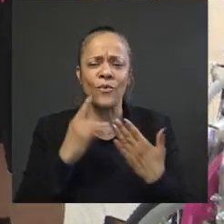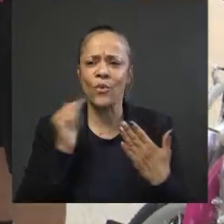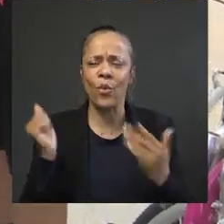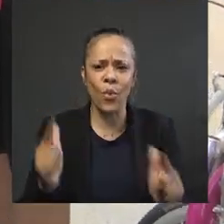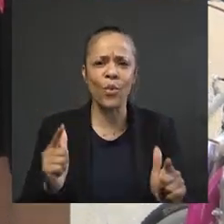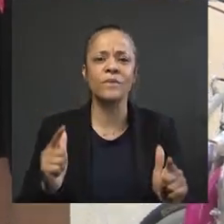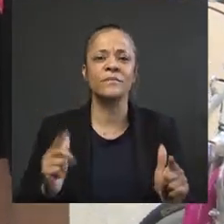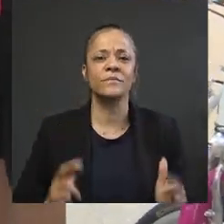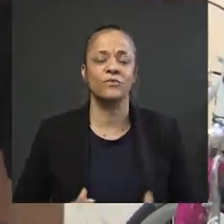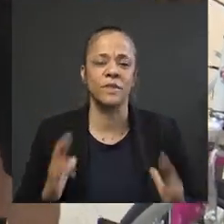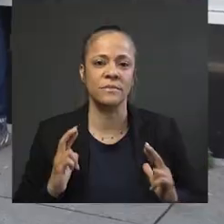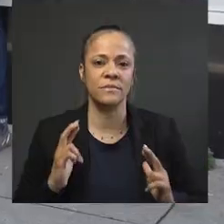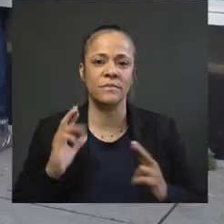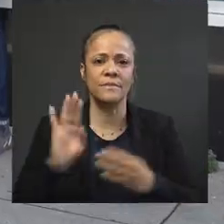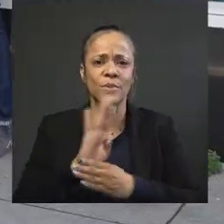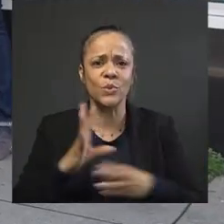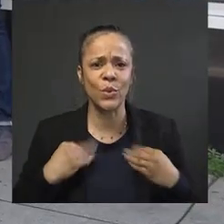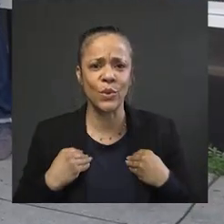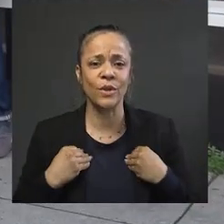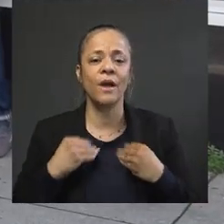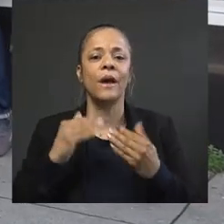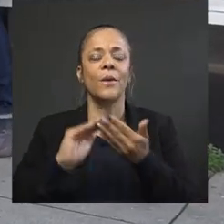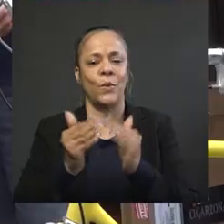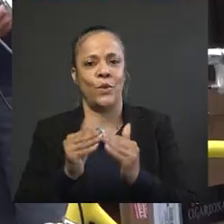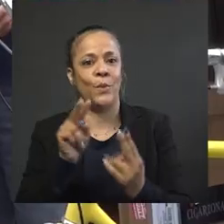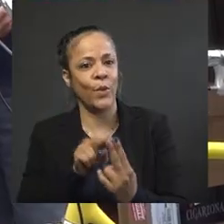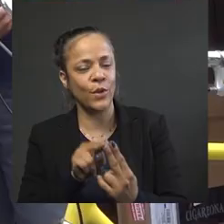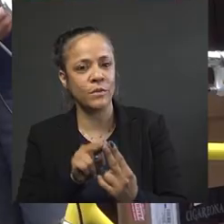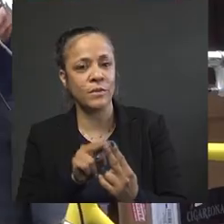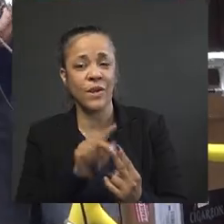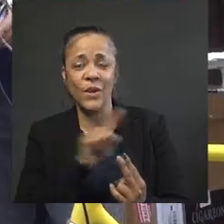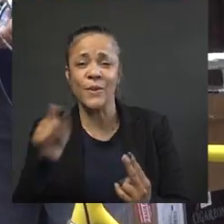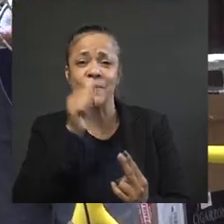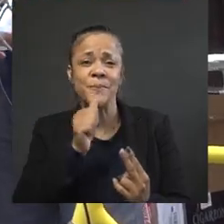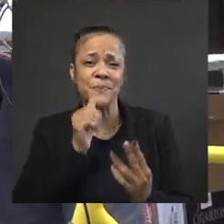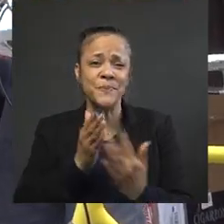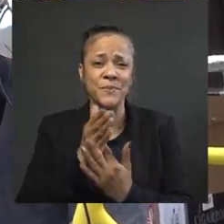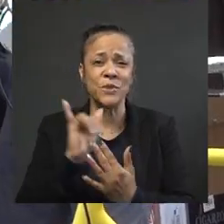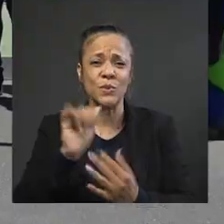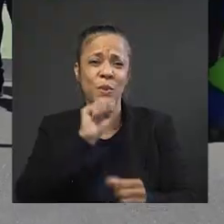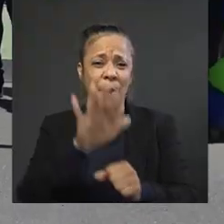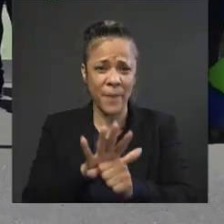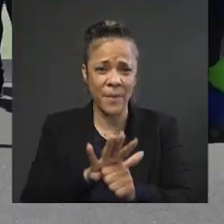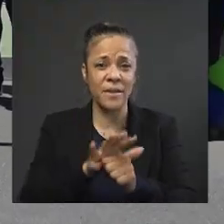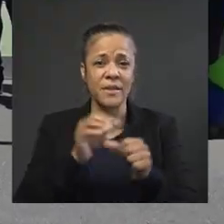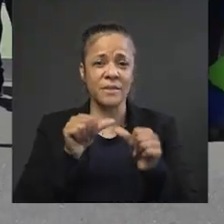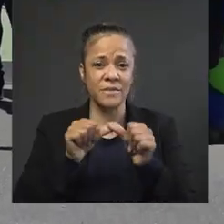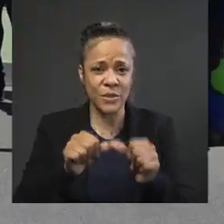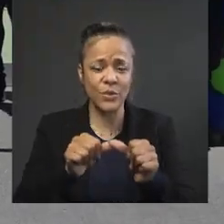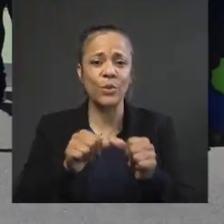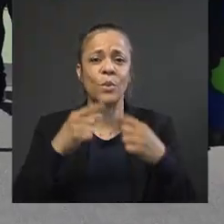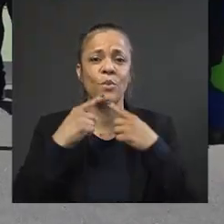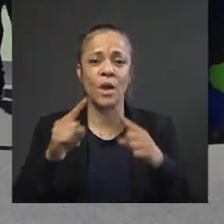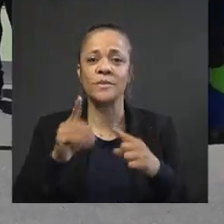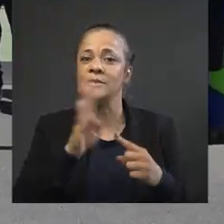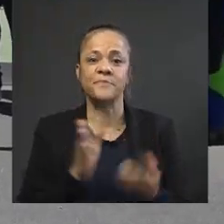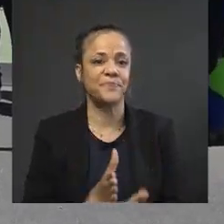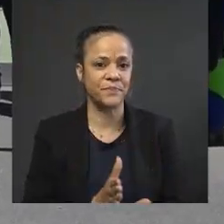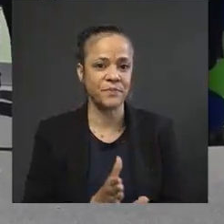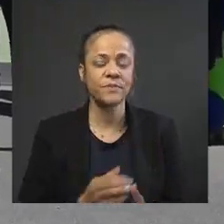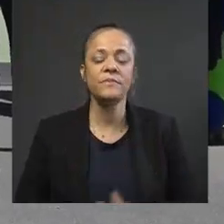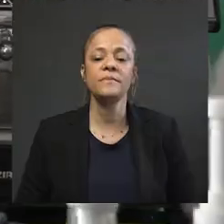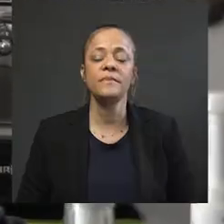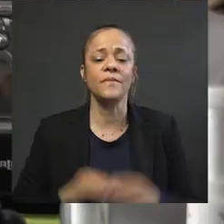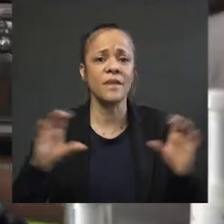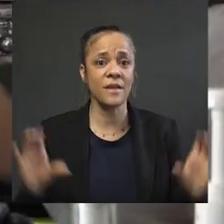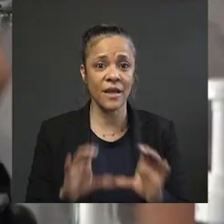extremely grateful for each and every resident, every business owner, and community partner. Your perseverance and commitment to continued progress have